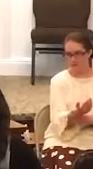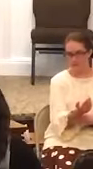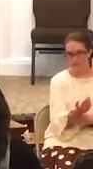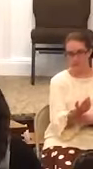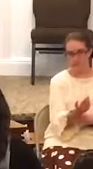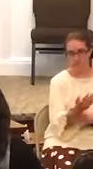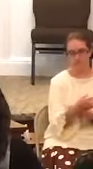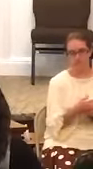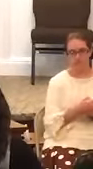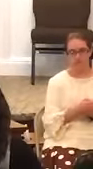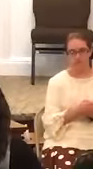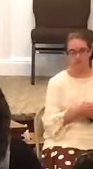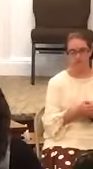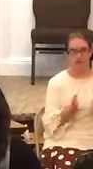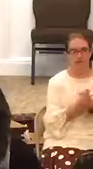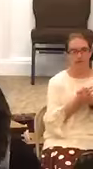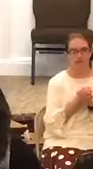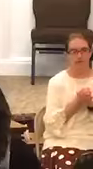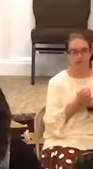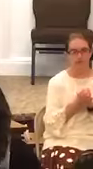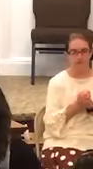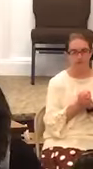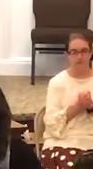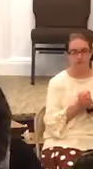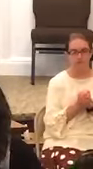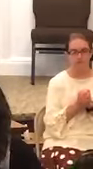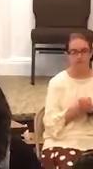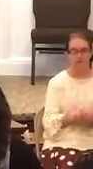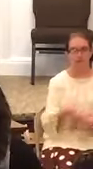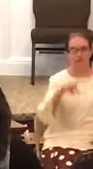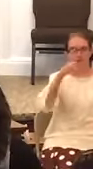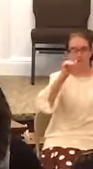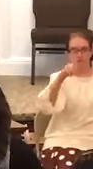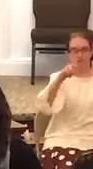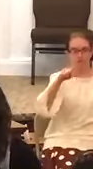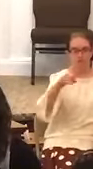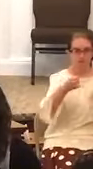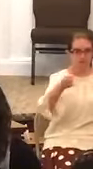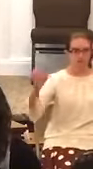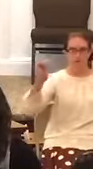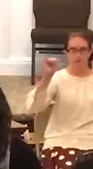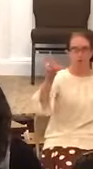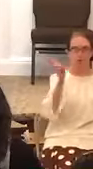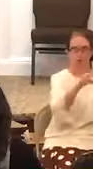There you go. Oh, my. You're not catching this. I'm a pipeline. The oil of the Holy Ghost flows